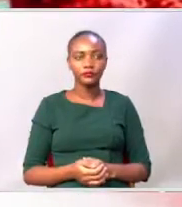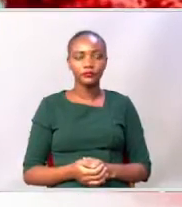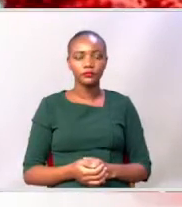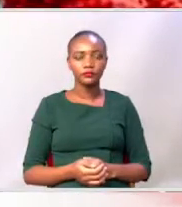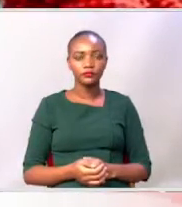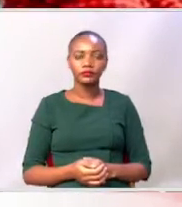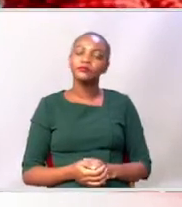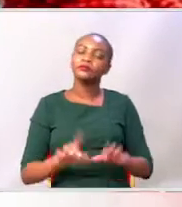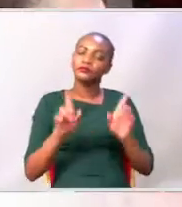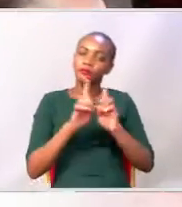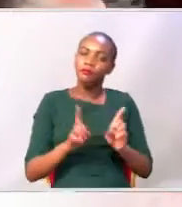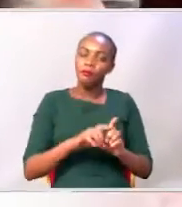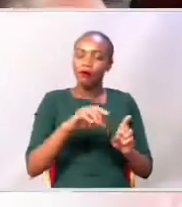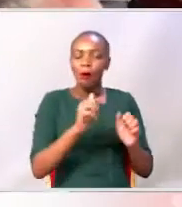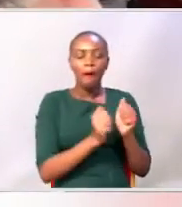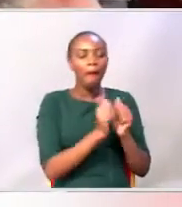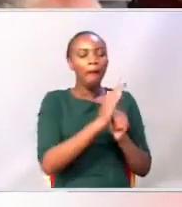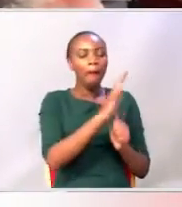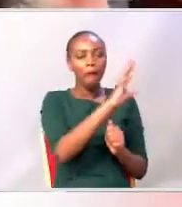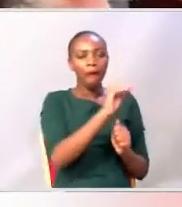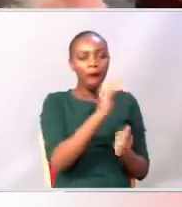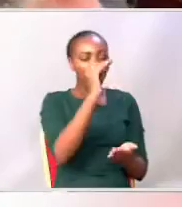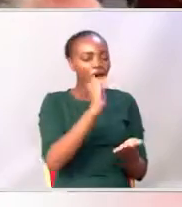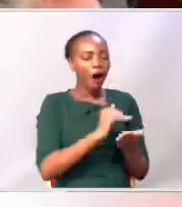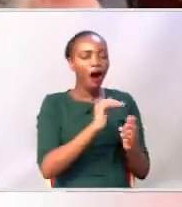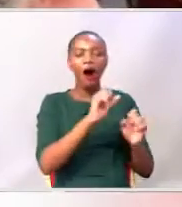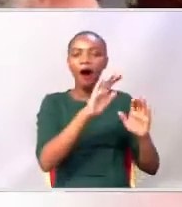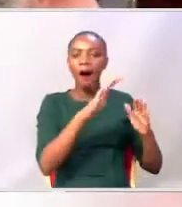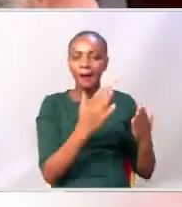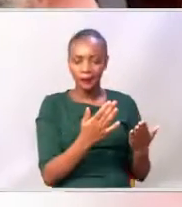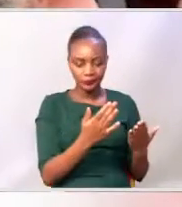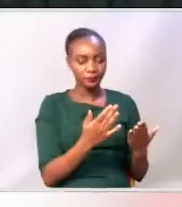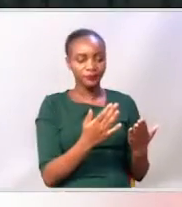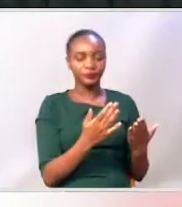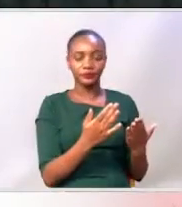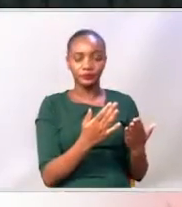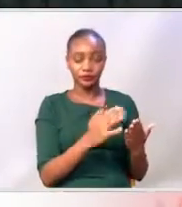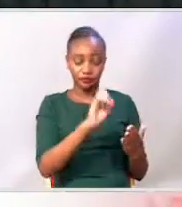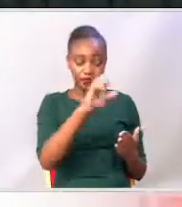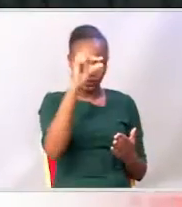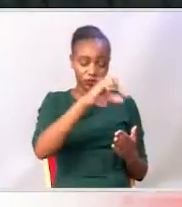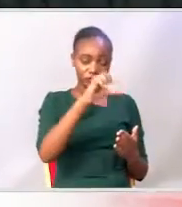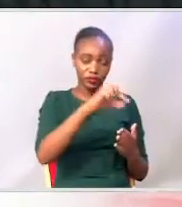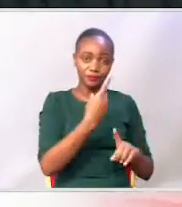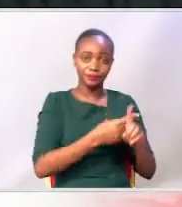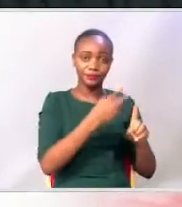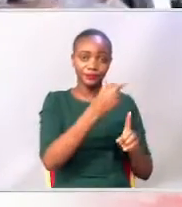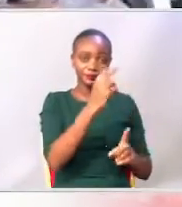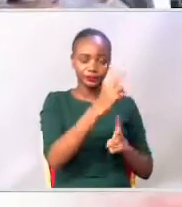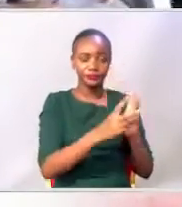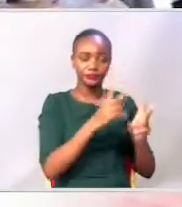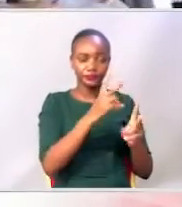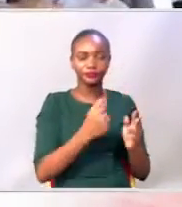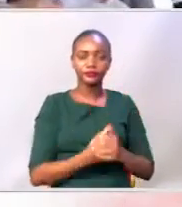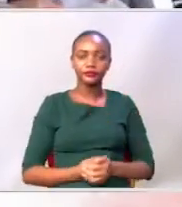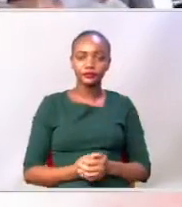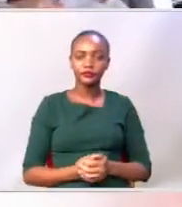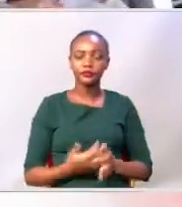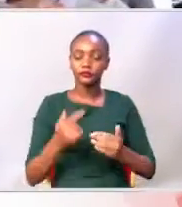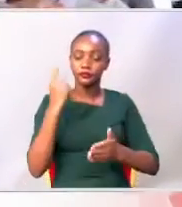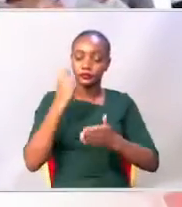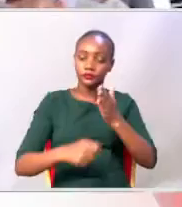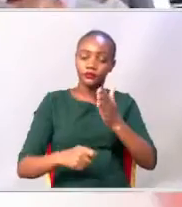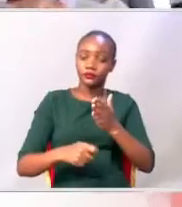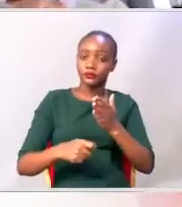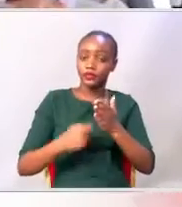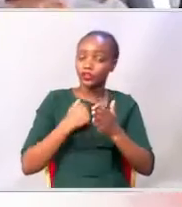A further 15% reduction will happen in the first quarter of 2022. The reduction in the cost